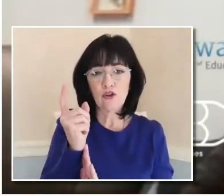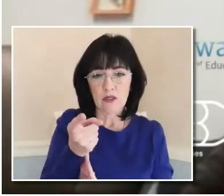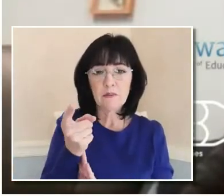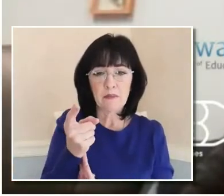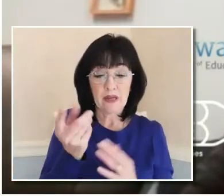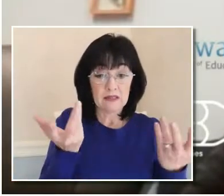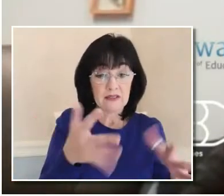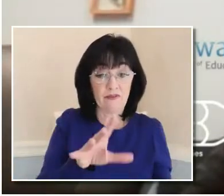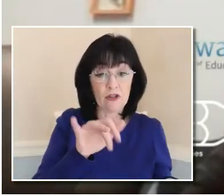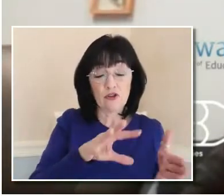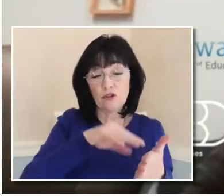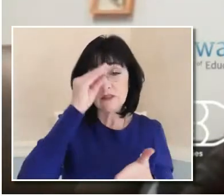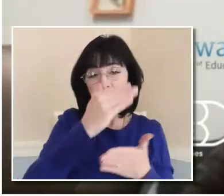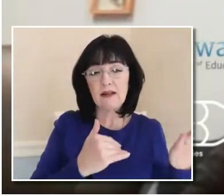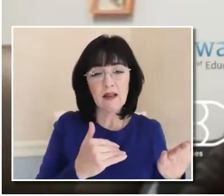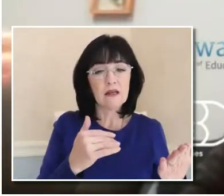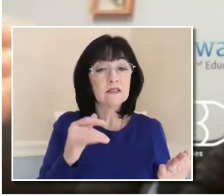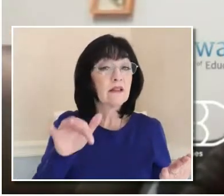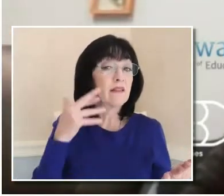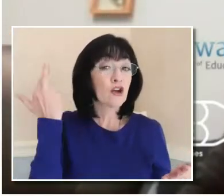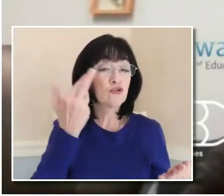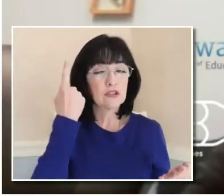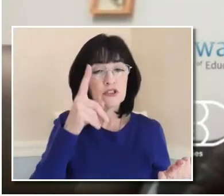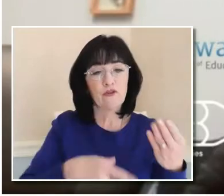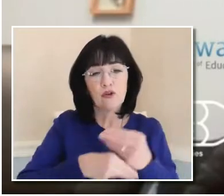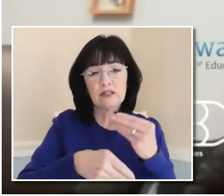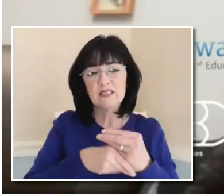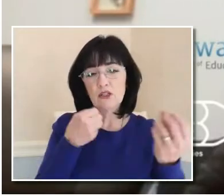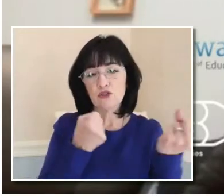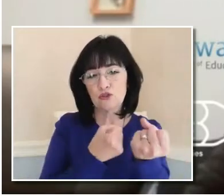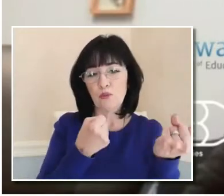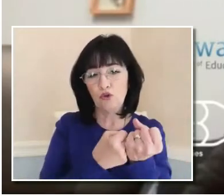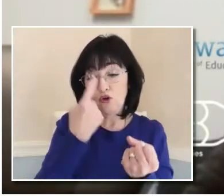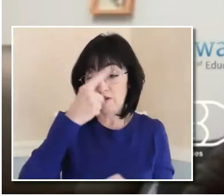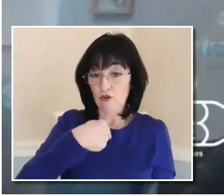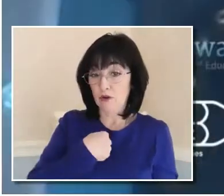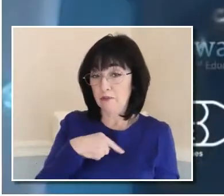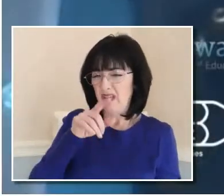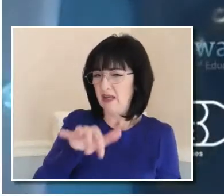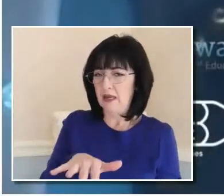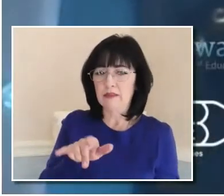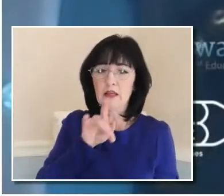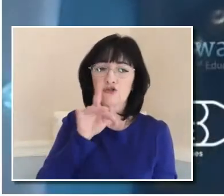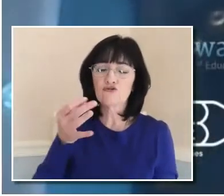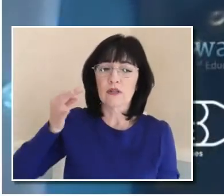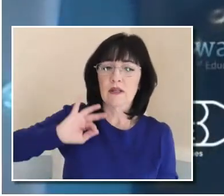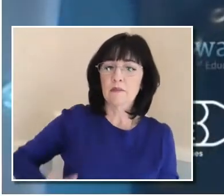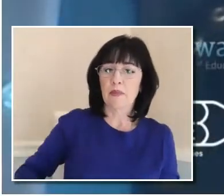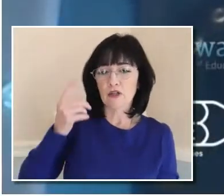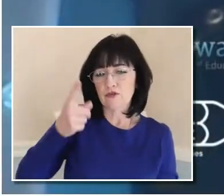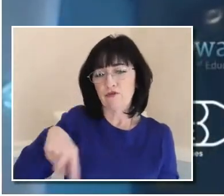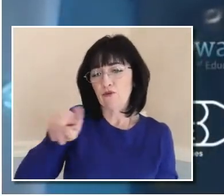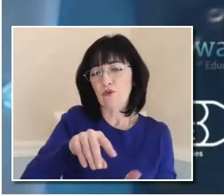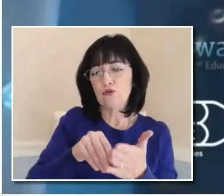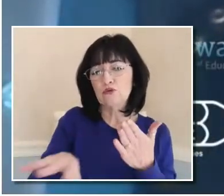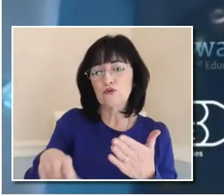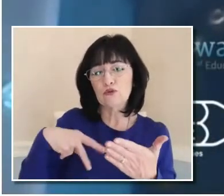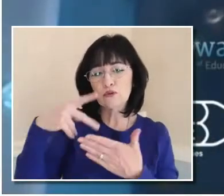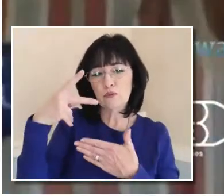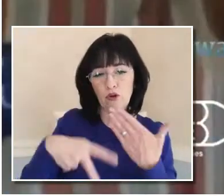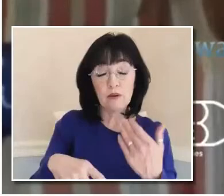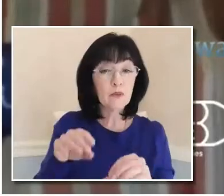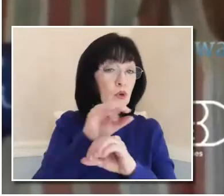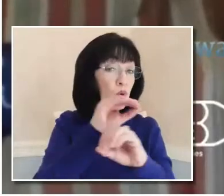needed additional supports in there. And I think that for me is the piece that's so beneficial with the program. There is no fee. There is